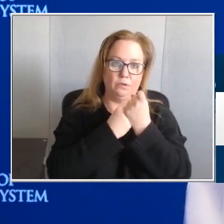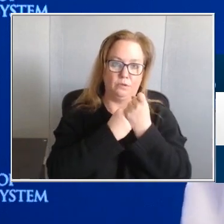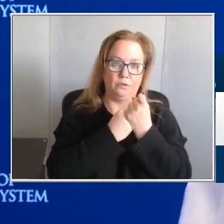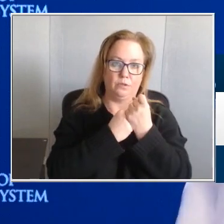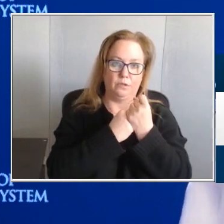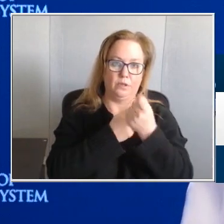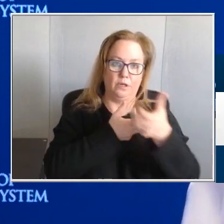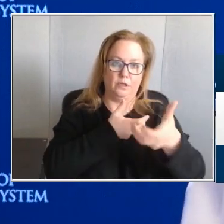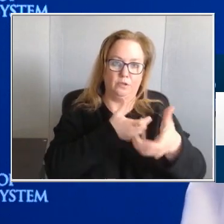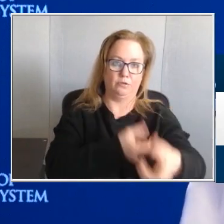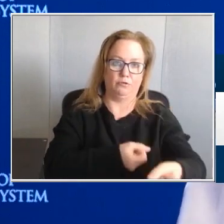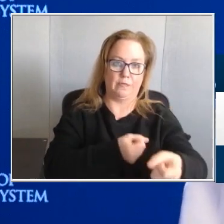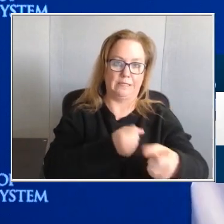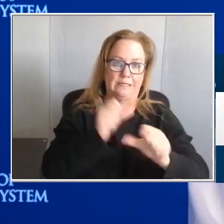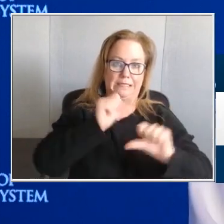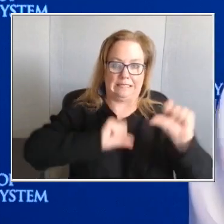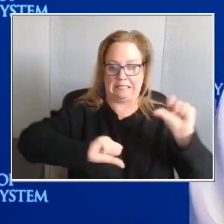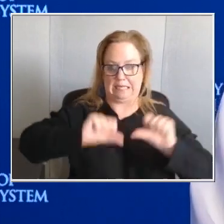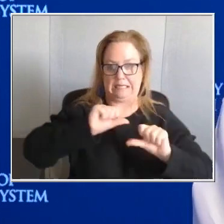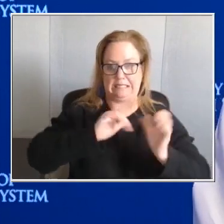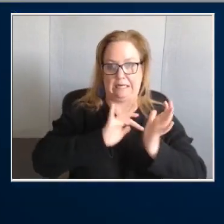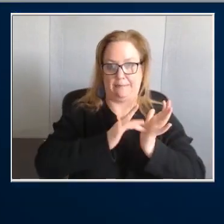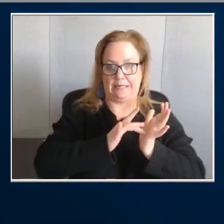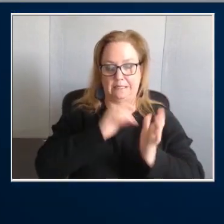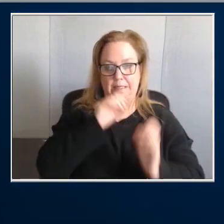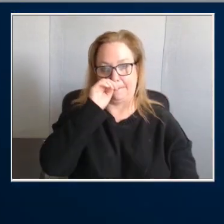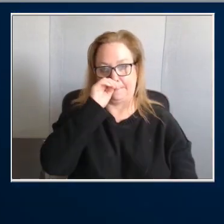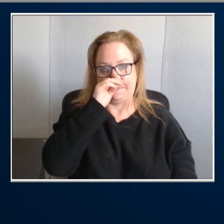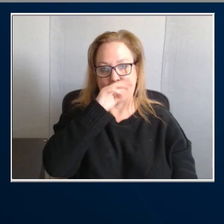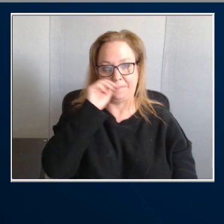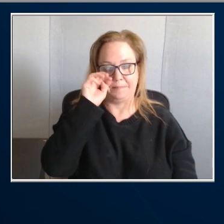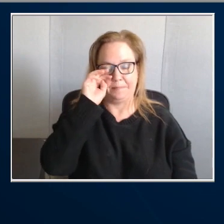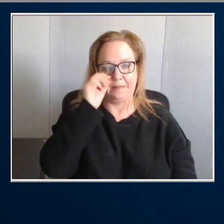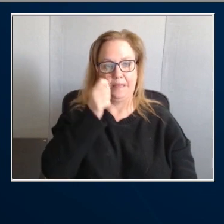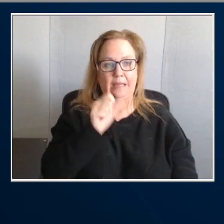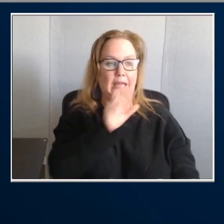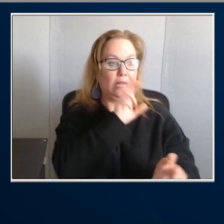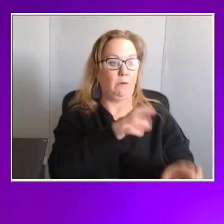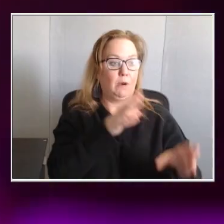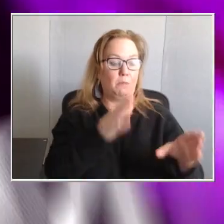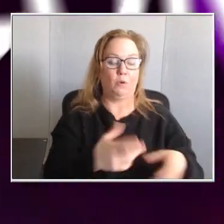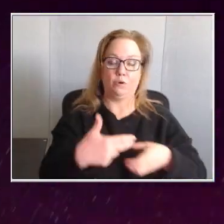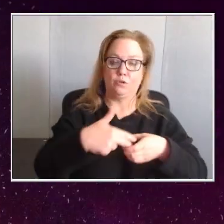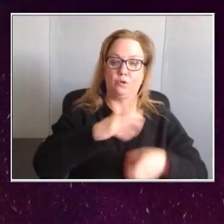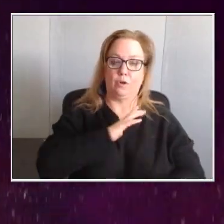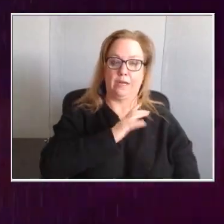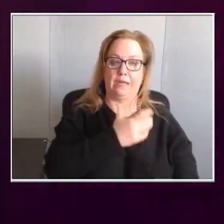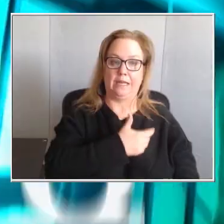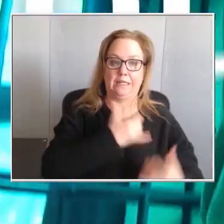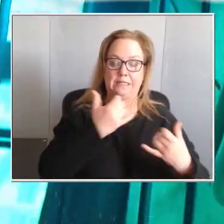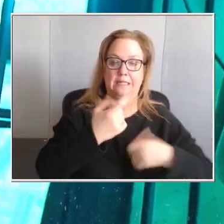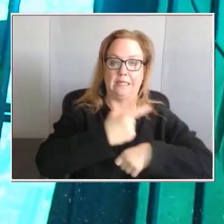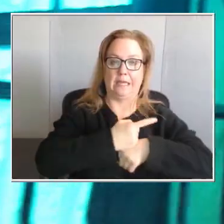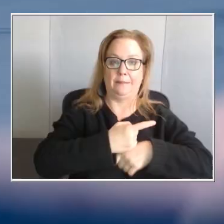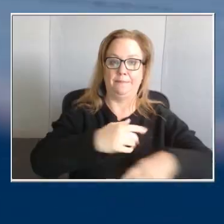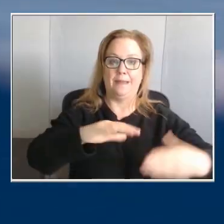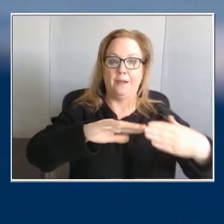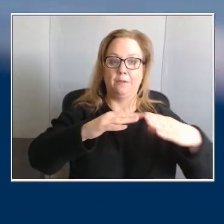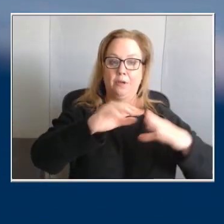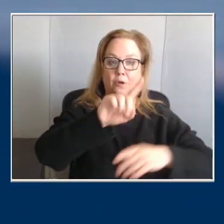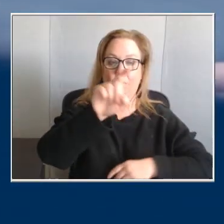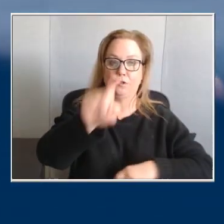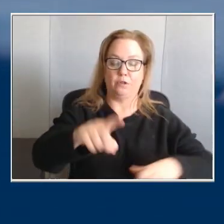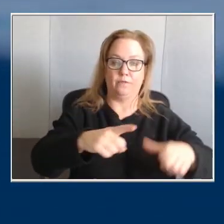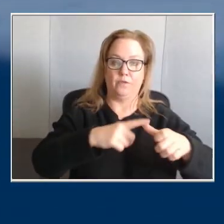trust in science and medicine as well. Any reporters with us today? Let's get to our community. And our first